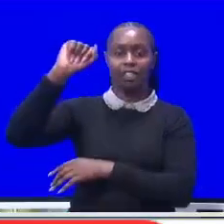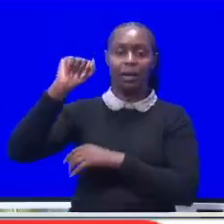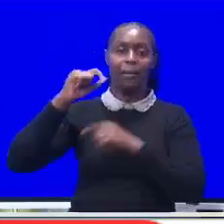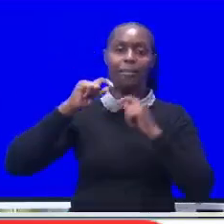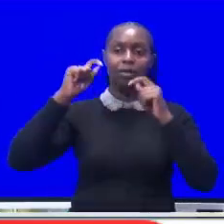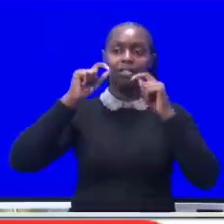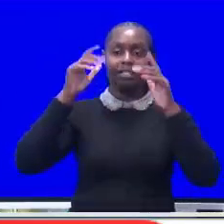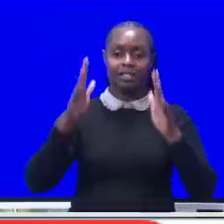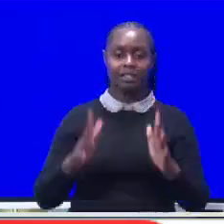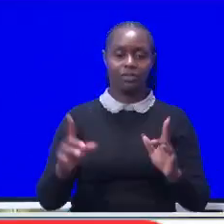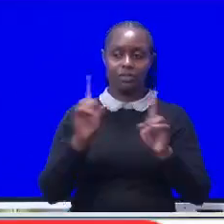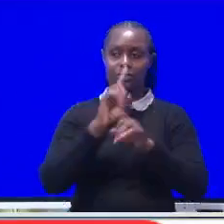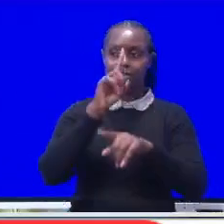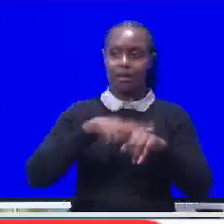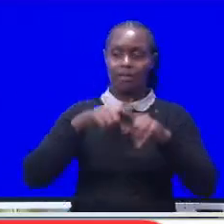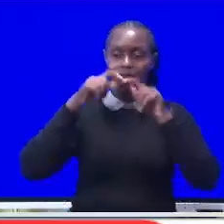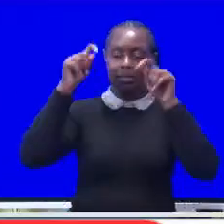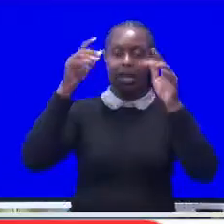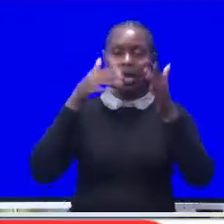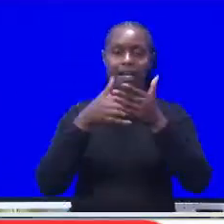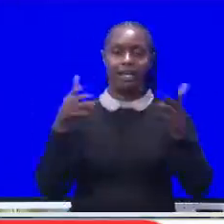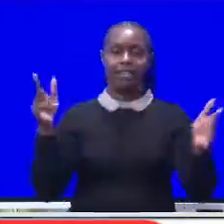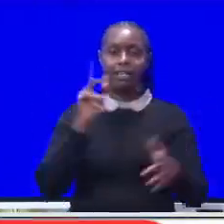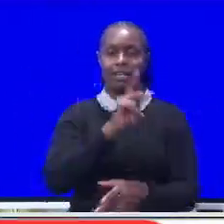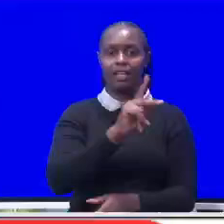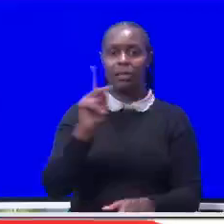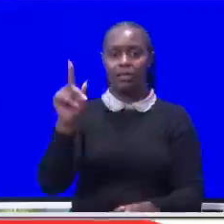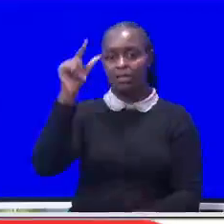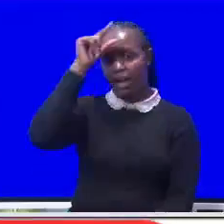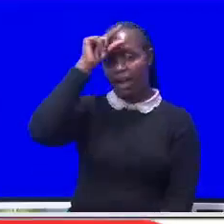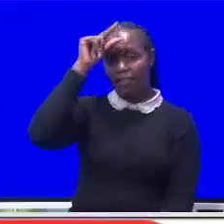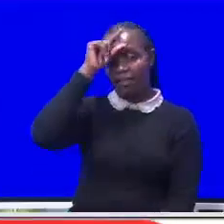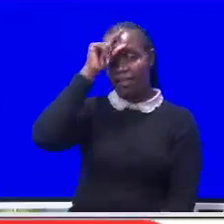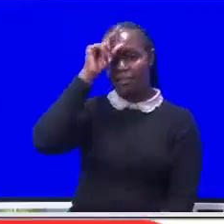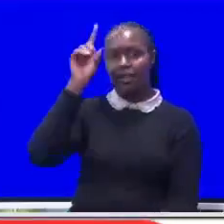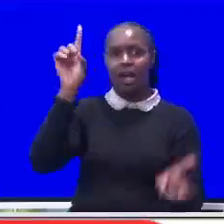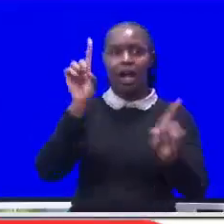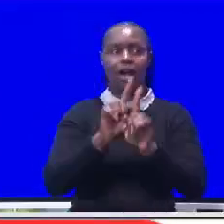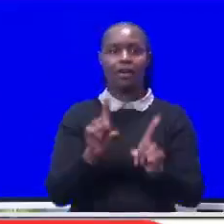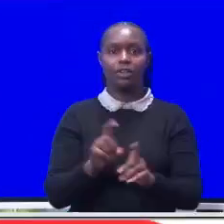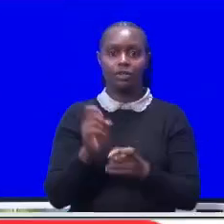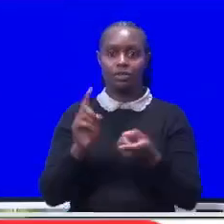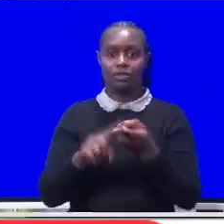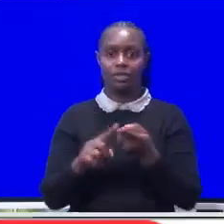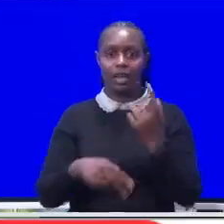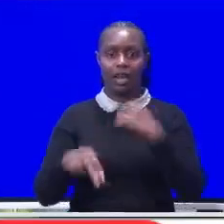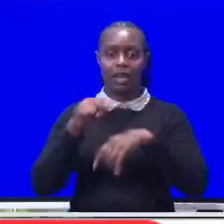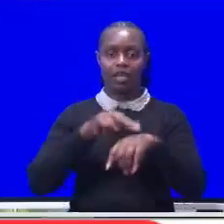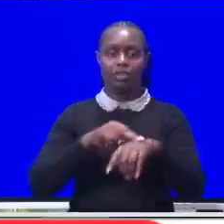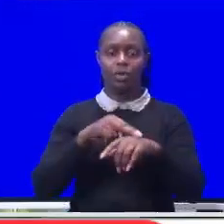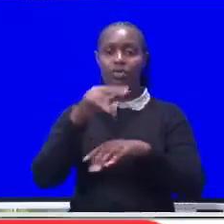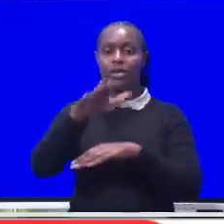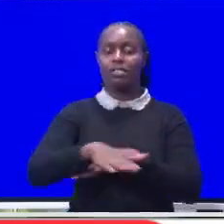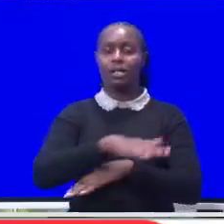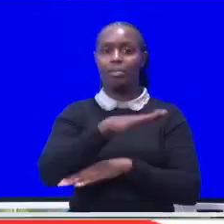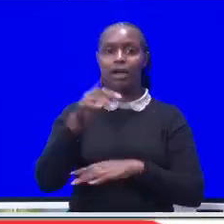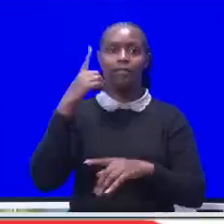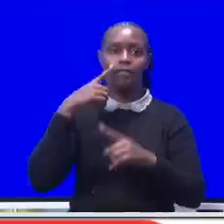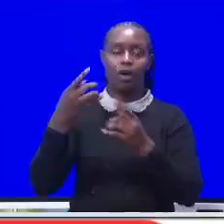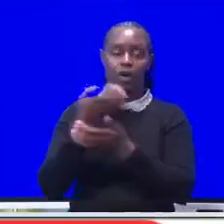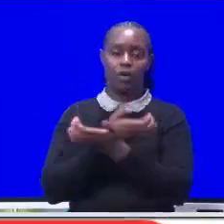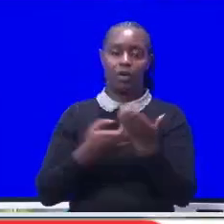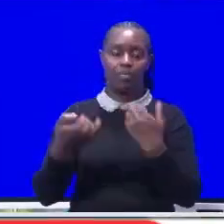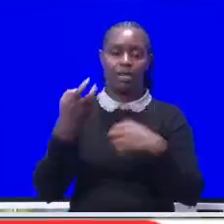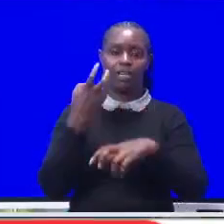staging countrywide demonstrations against the Kenya Kwanza government and the National Assembly, who they blame for economic